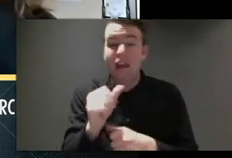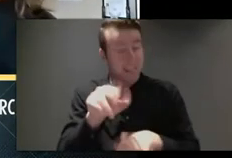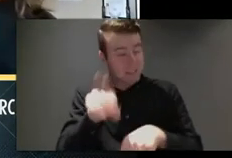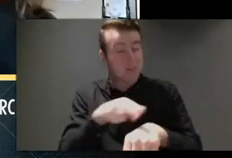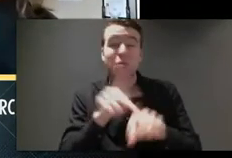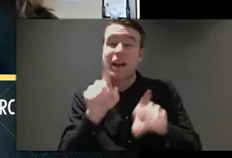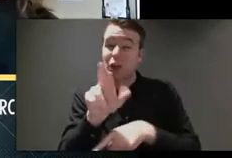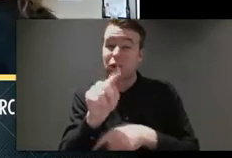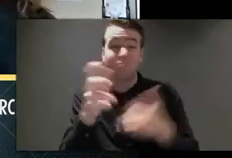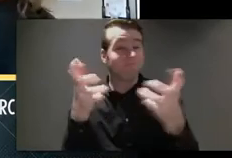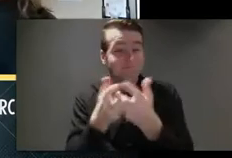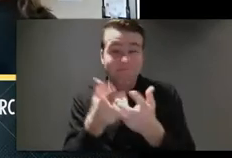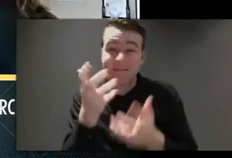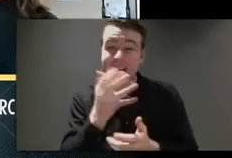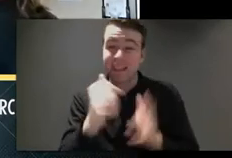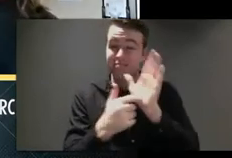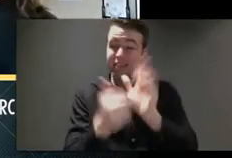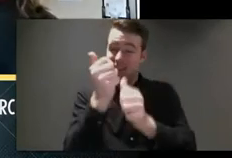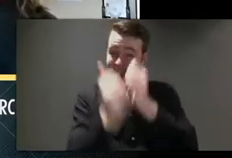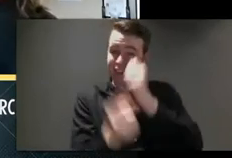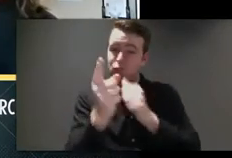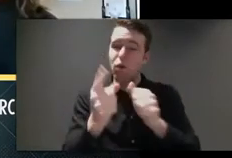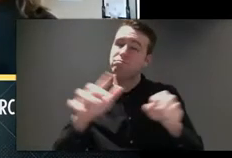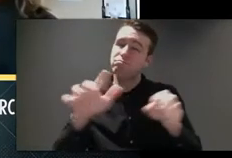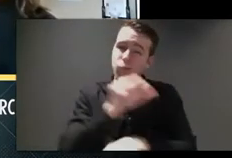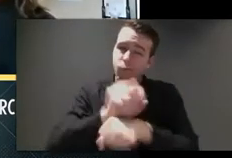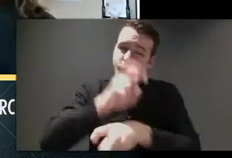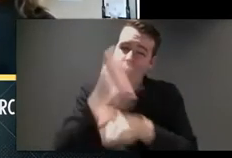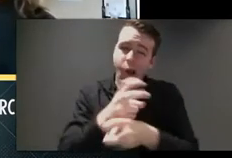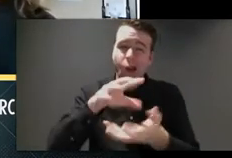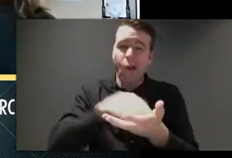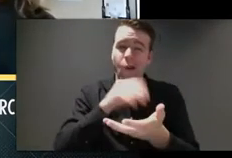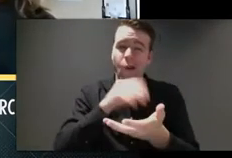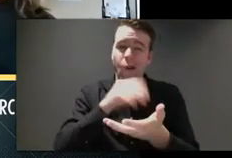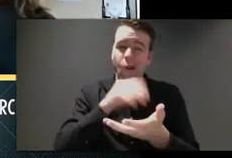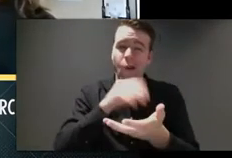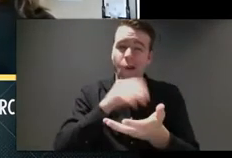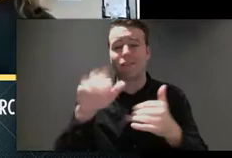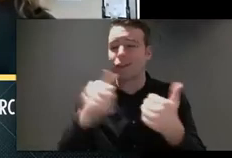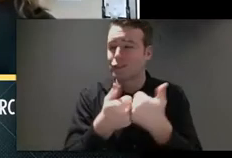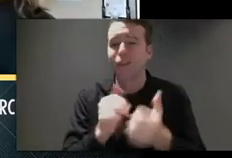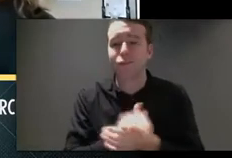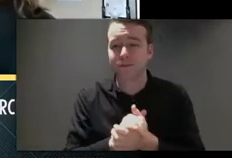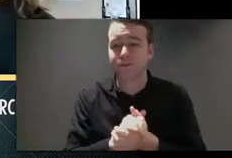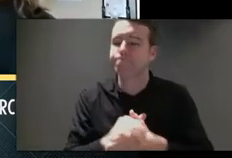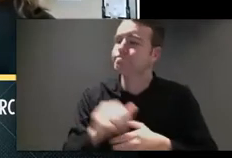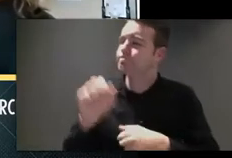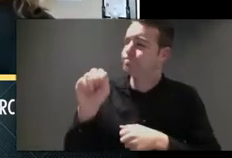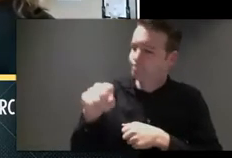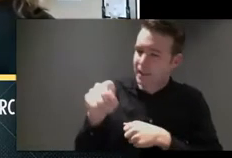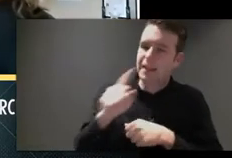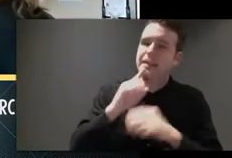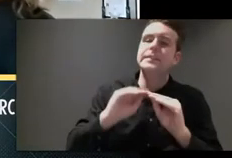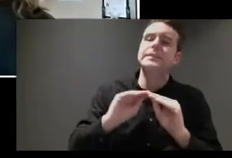it illustrates everyone's dedication to learning regardless of the challenges. Yeah, and it is clear